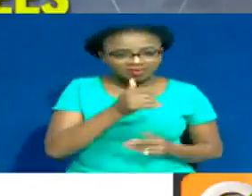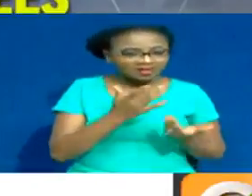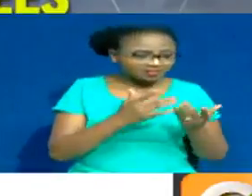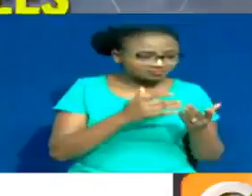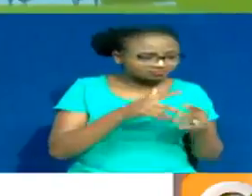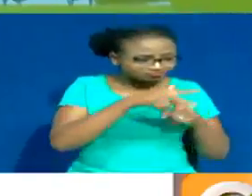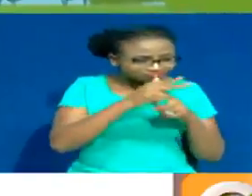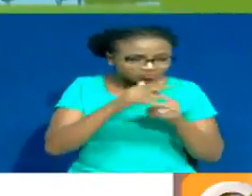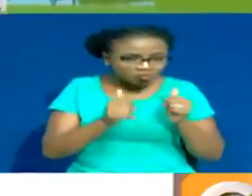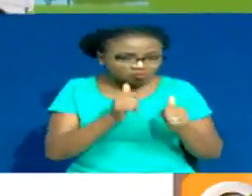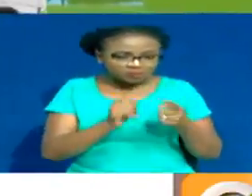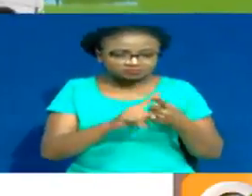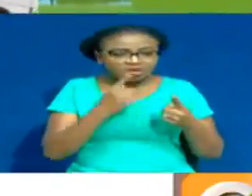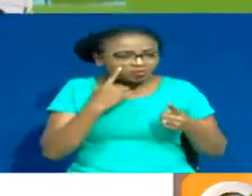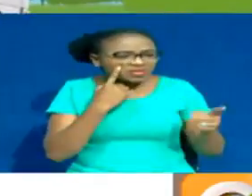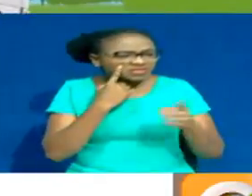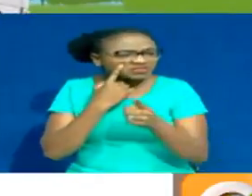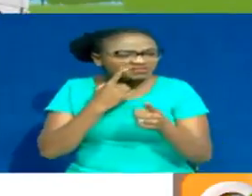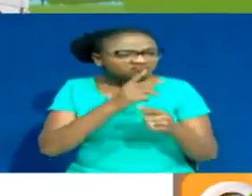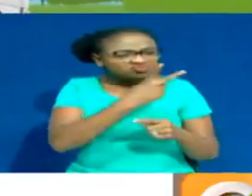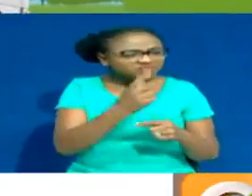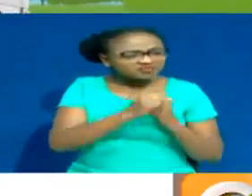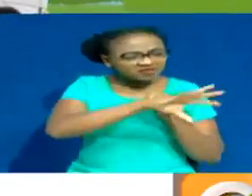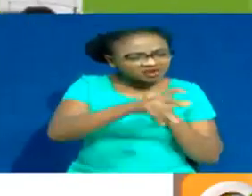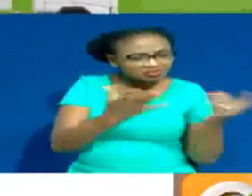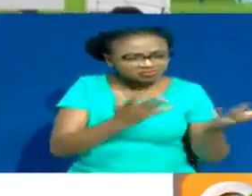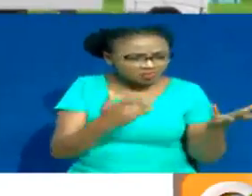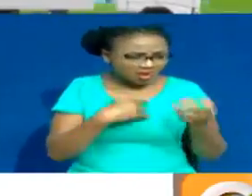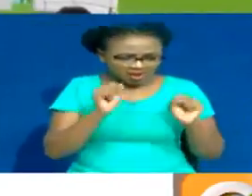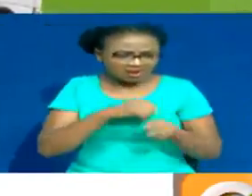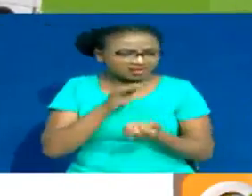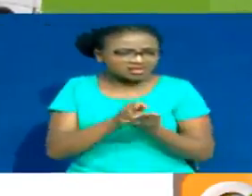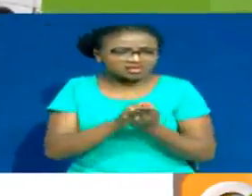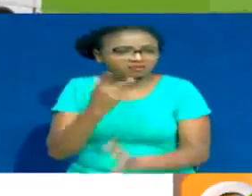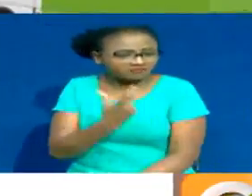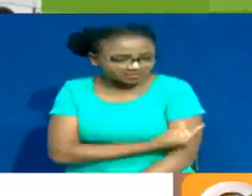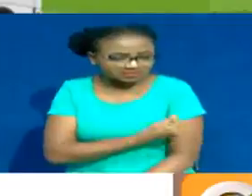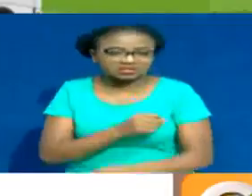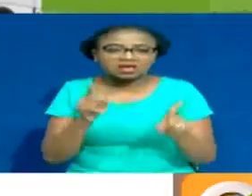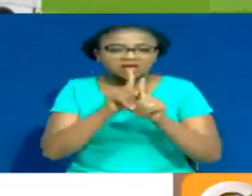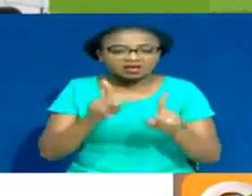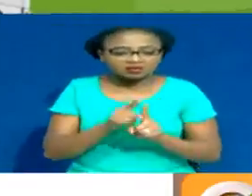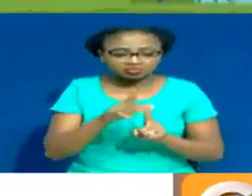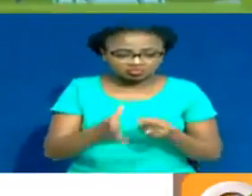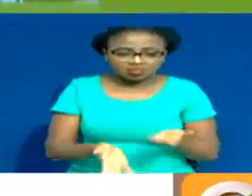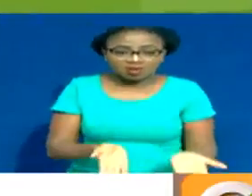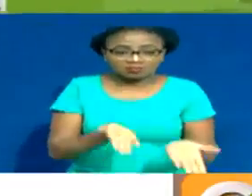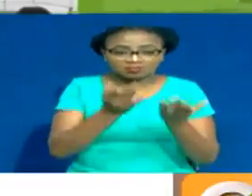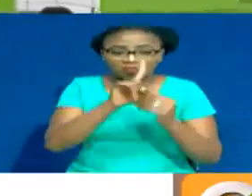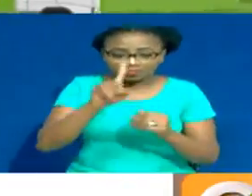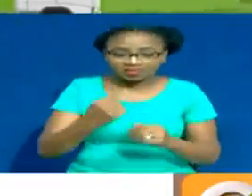be to establish 25 county vaccine stores, strengthening the capacity of 36 sub-county stores, and equipping